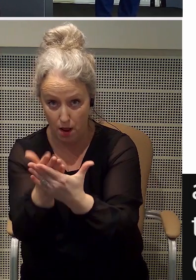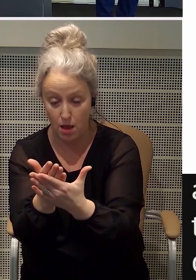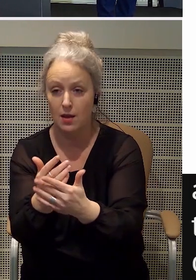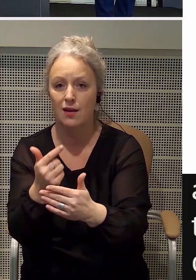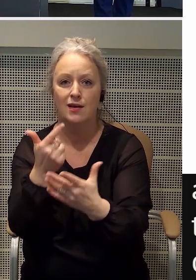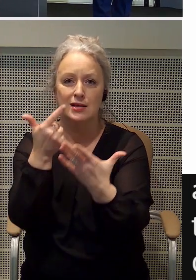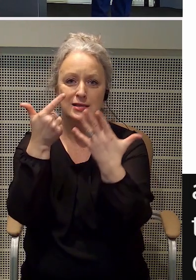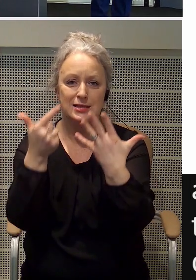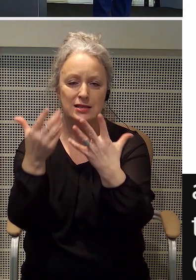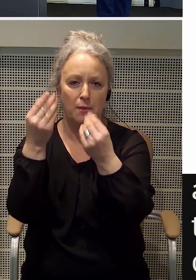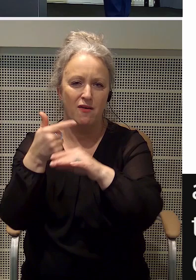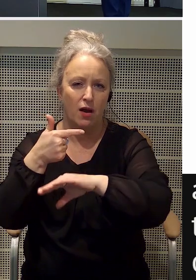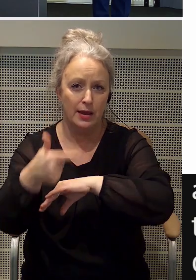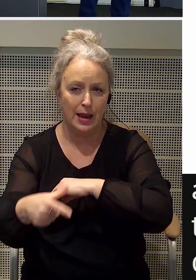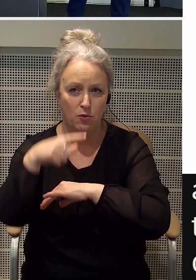procedure.